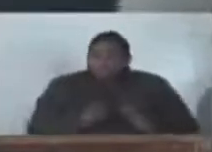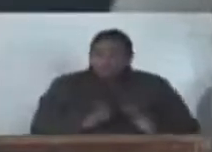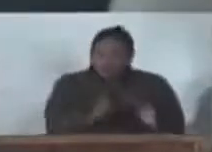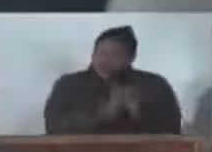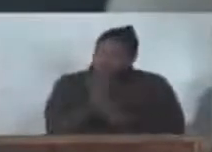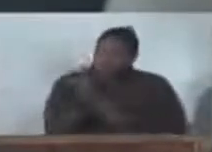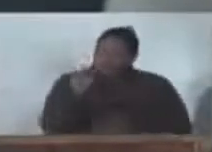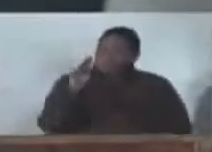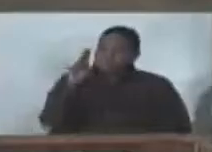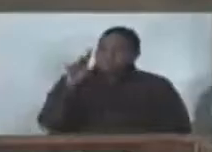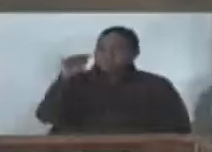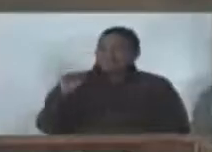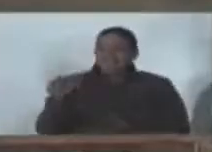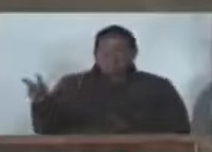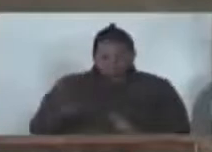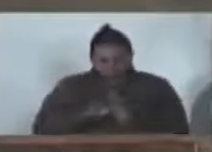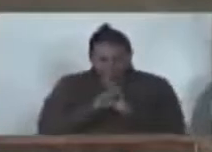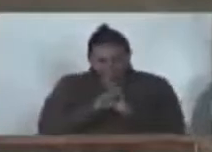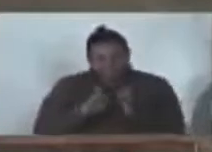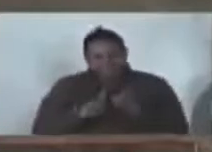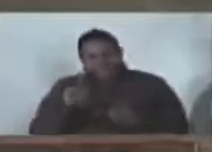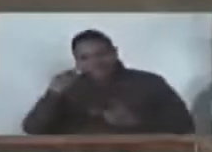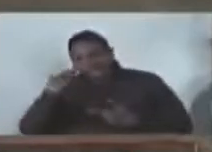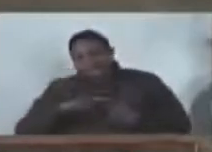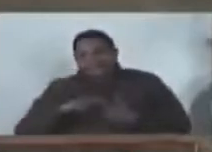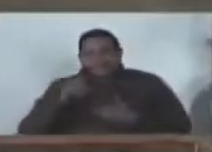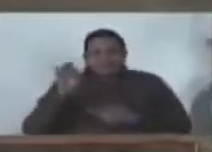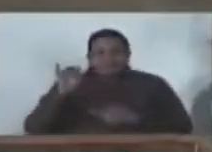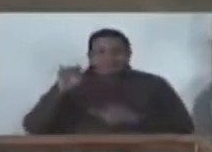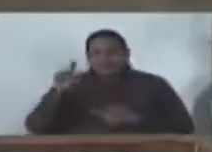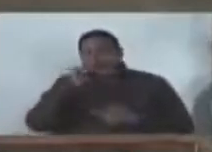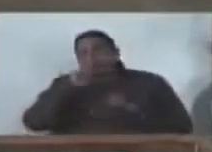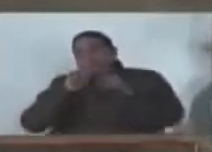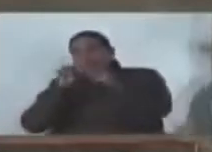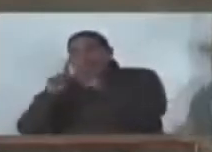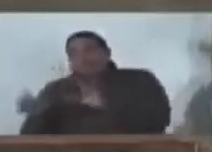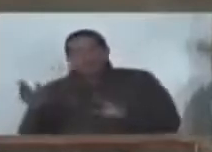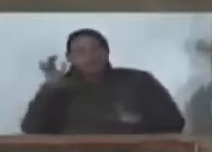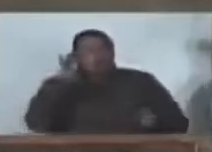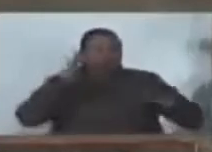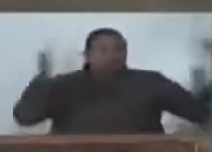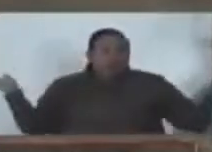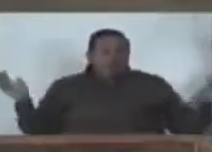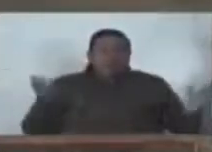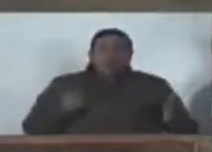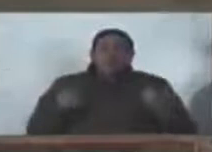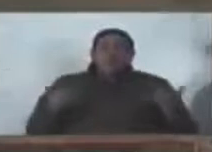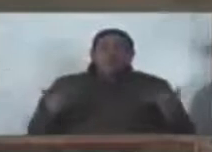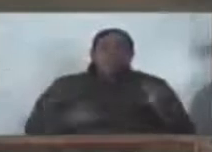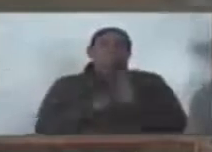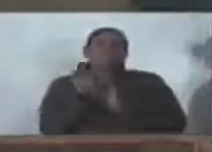media. The media has an important role to play. We are currently developing the